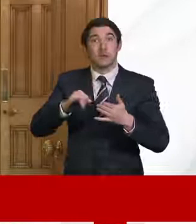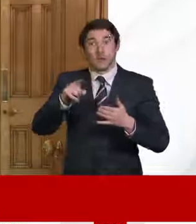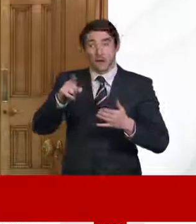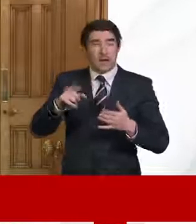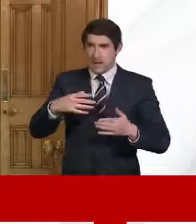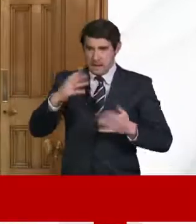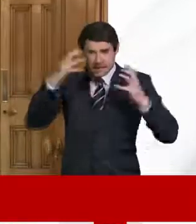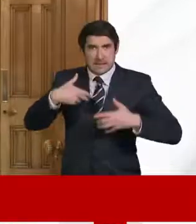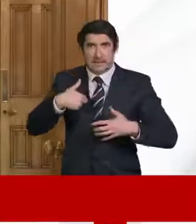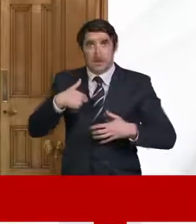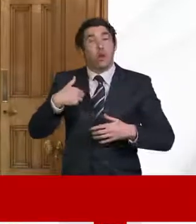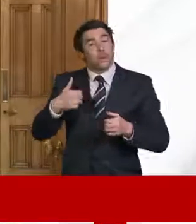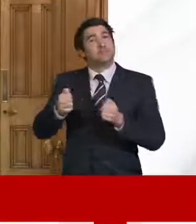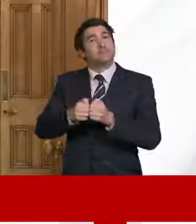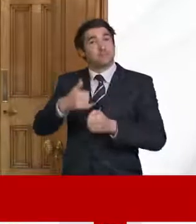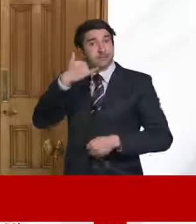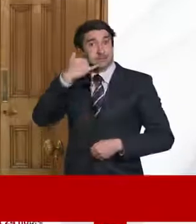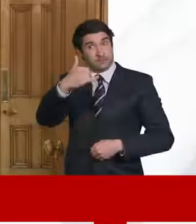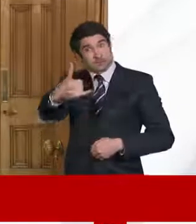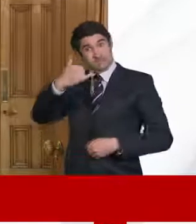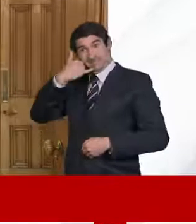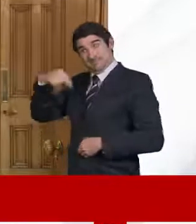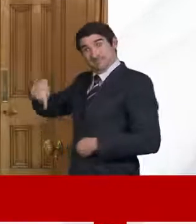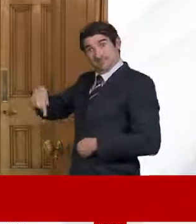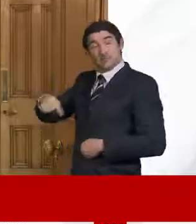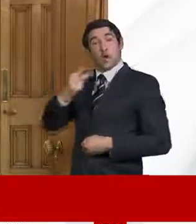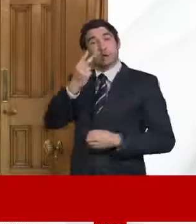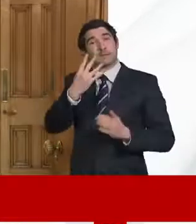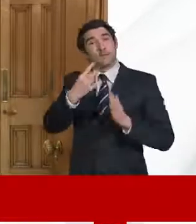is concerned about not having the PPE equipment that they need,